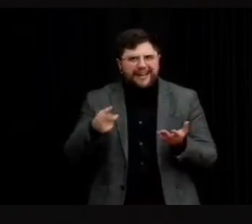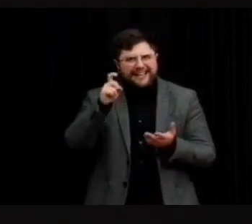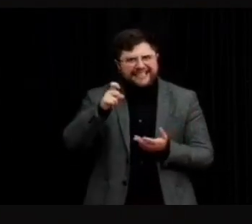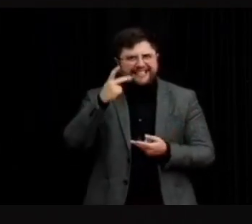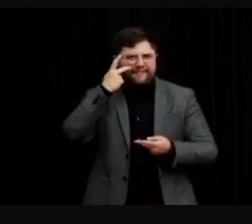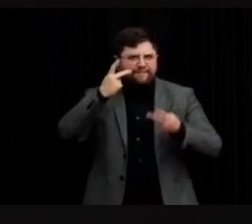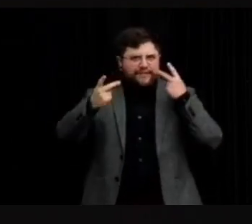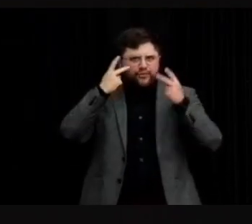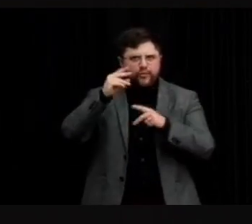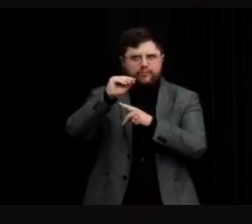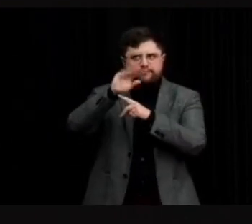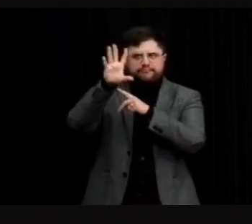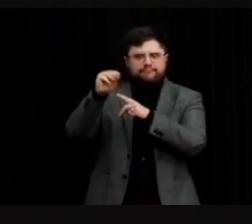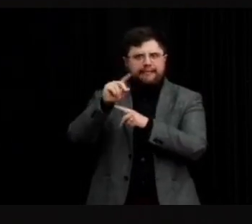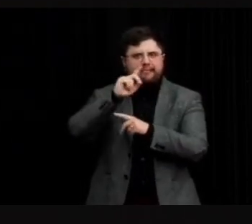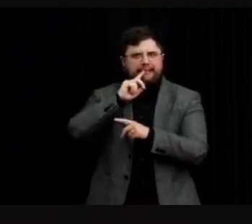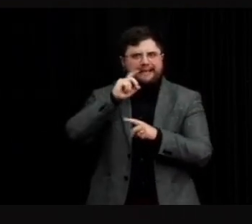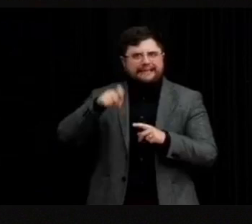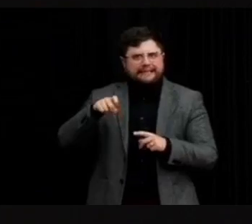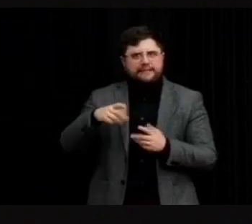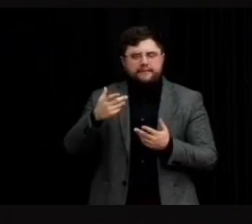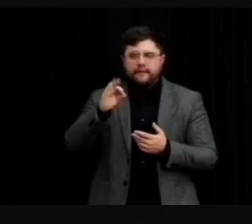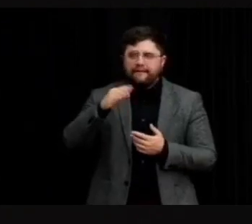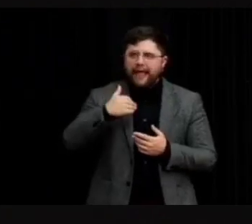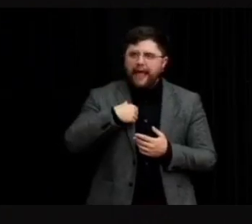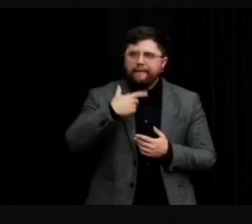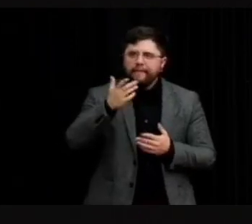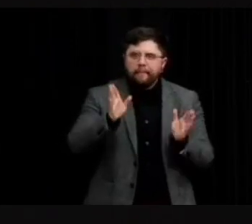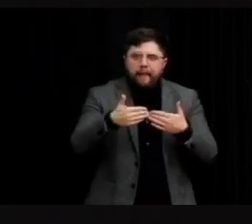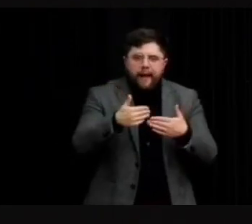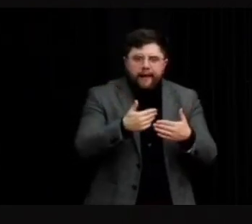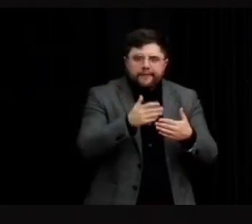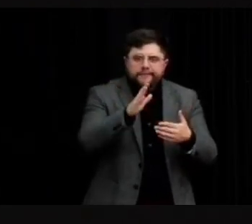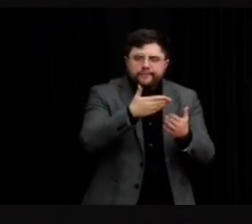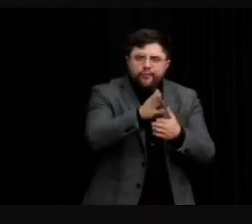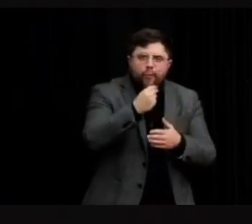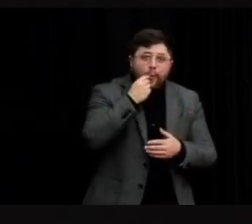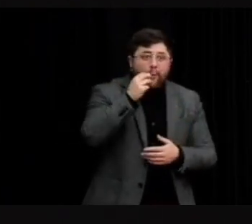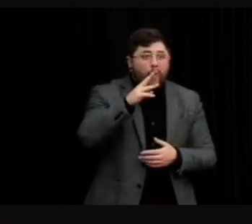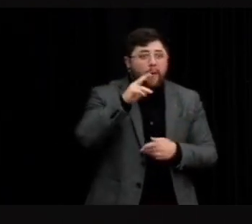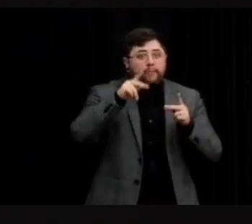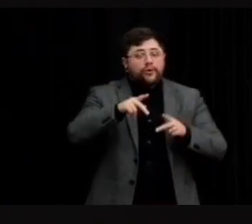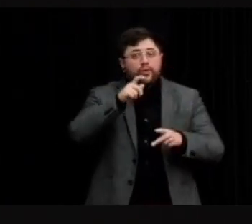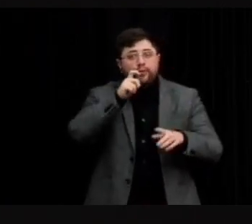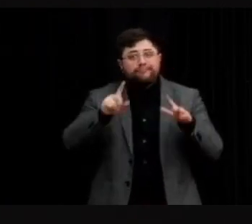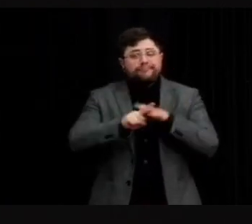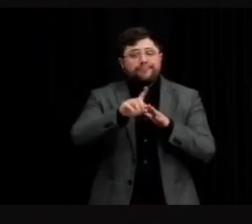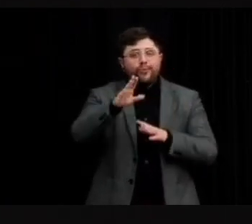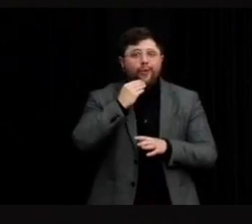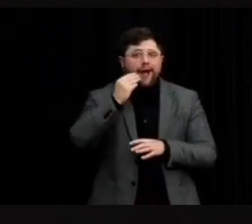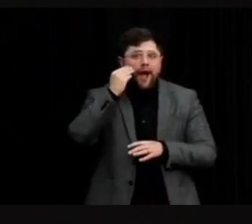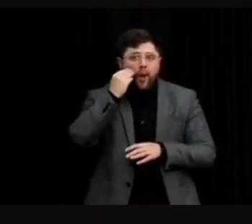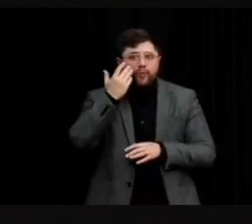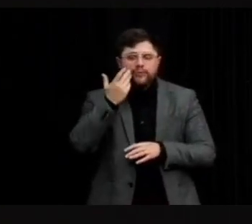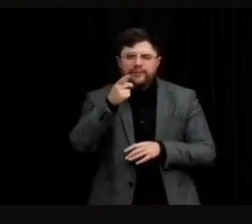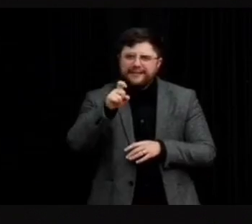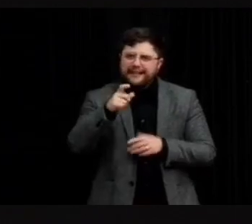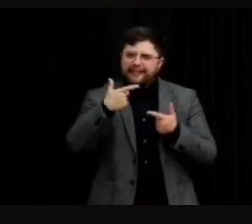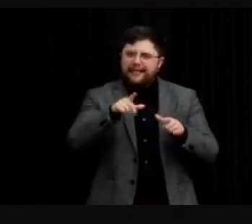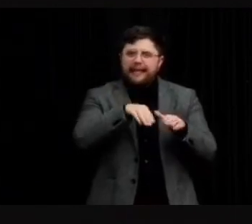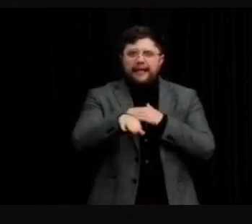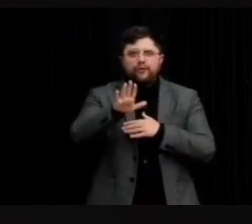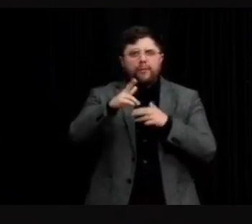a visual alert to know, oh, I have a package arriving, or I have a visitor who's come to see me and I need to let them into the